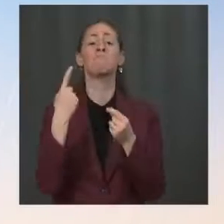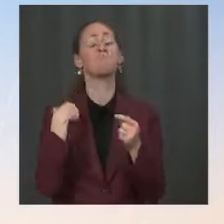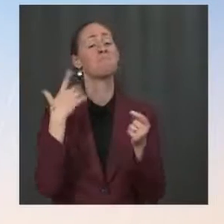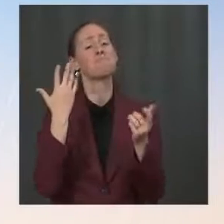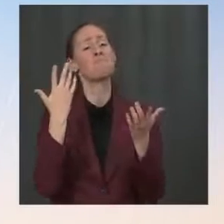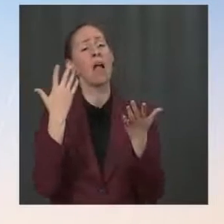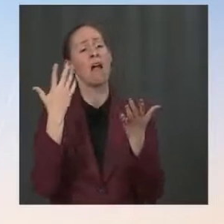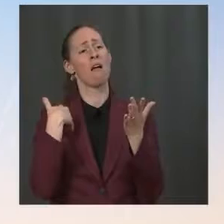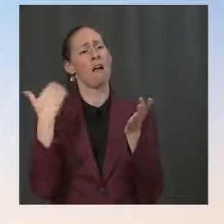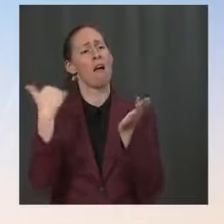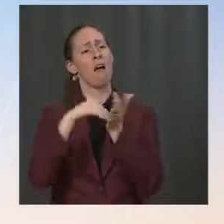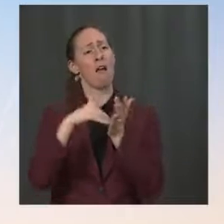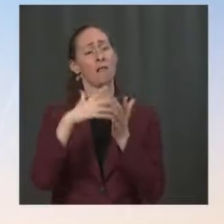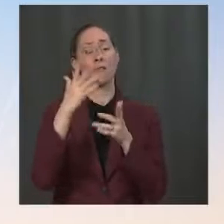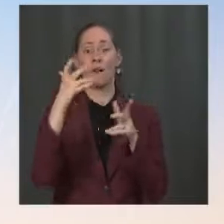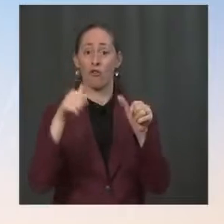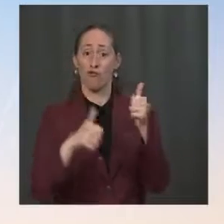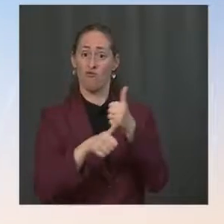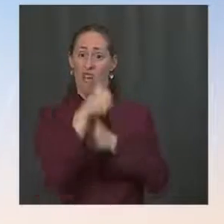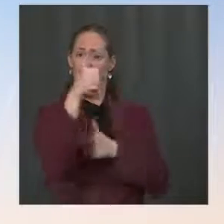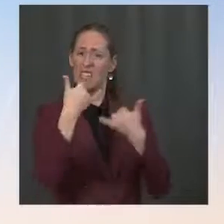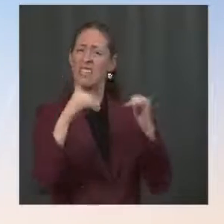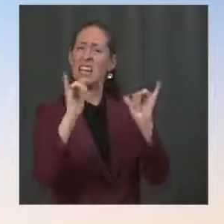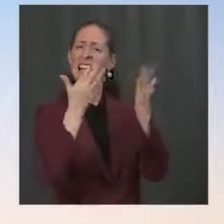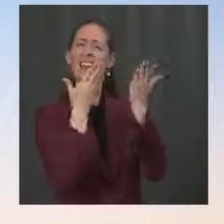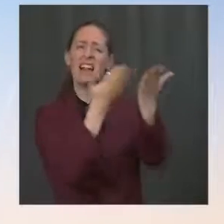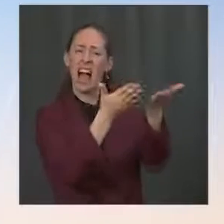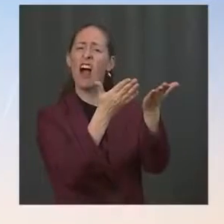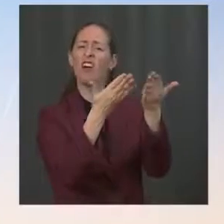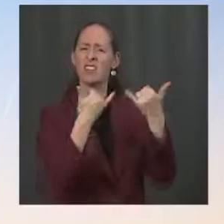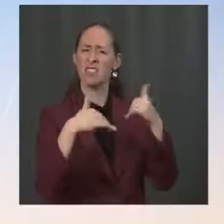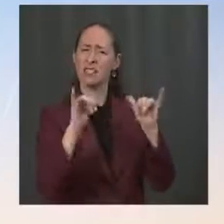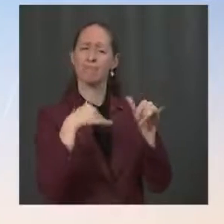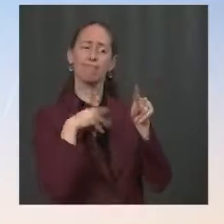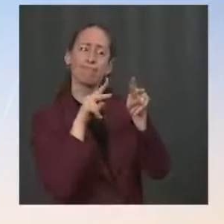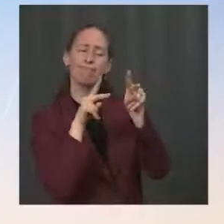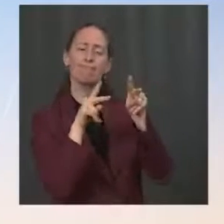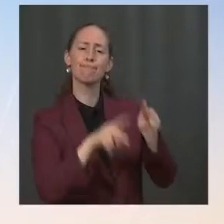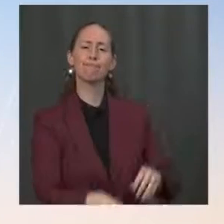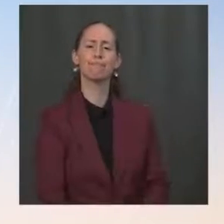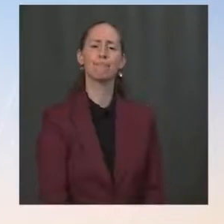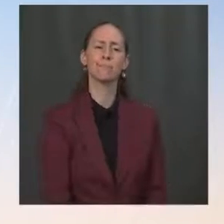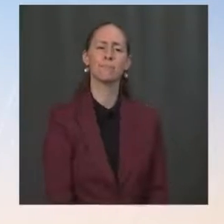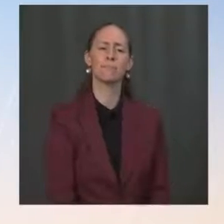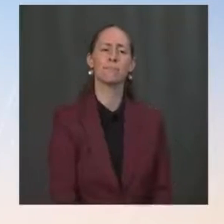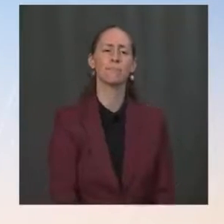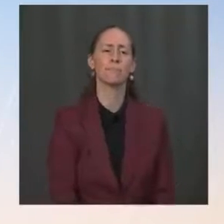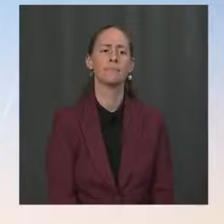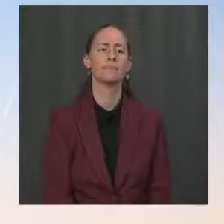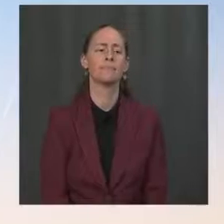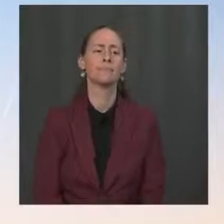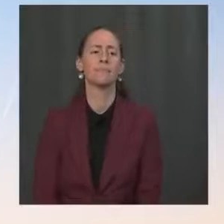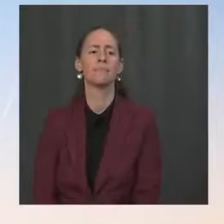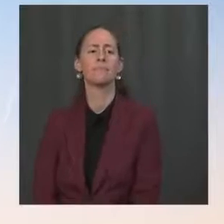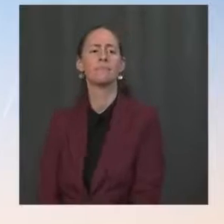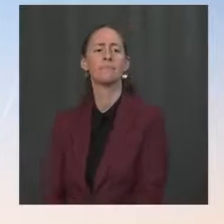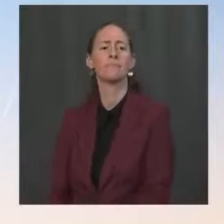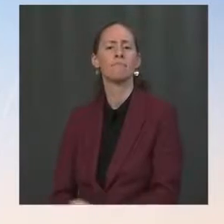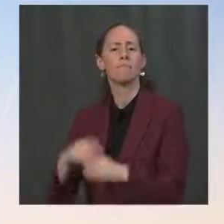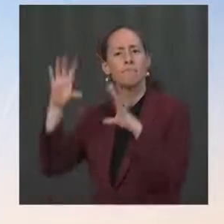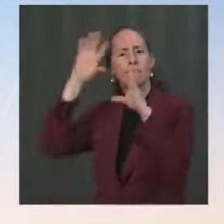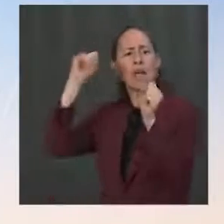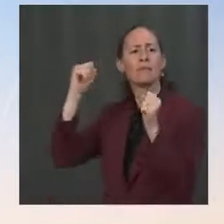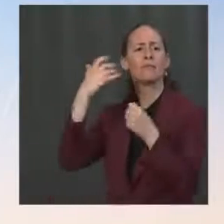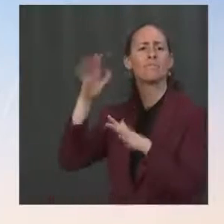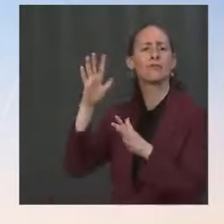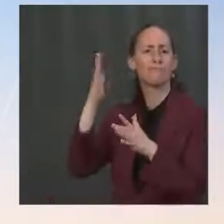is ongoing, and we are continuing to watch and assess the threat. Go ahead. Thanks, Jen. President Biden has spoken a lot about the need to